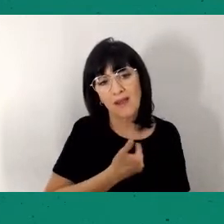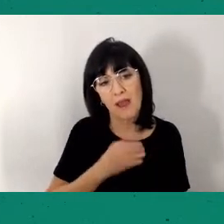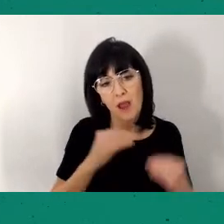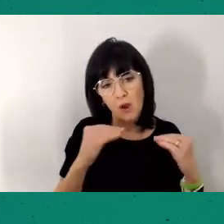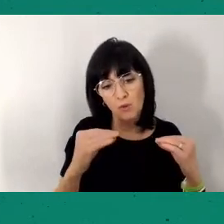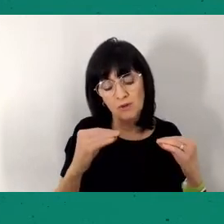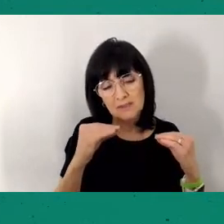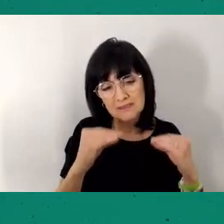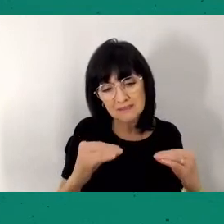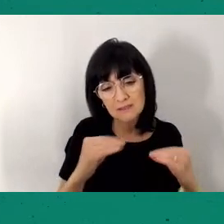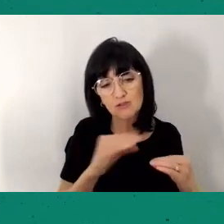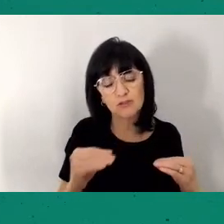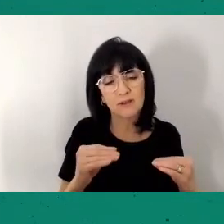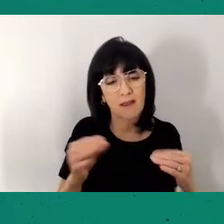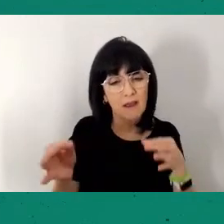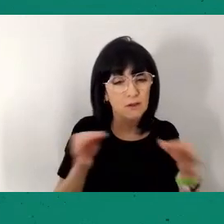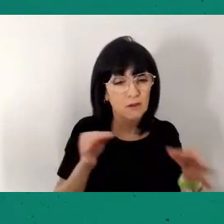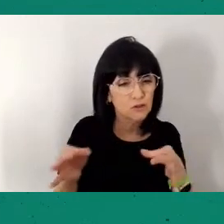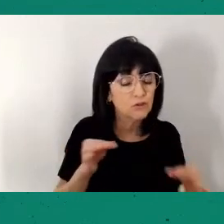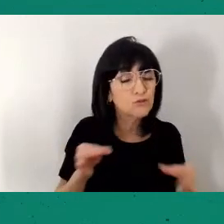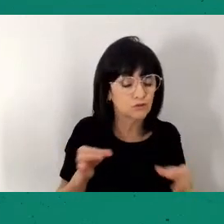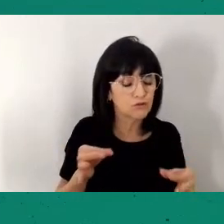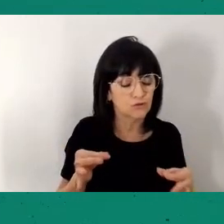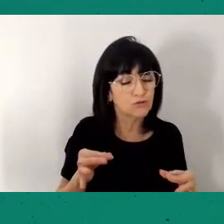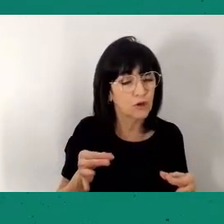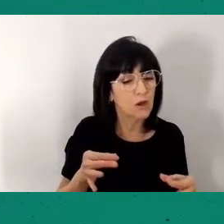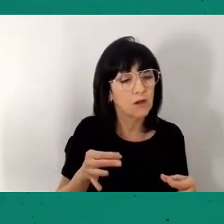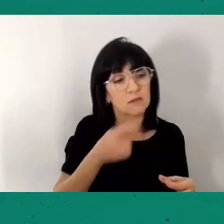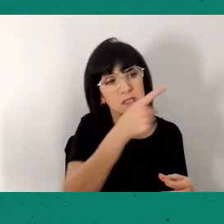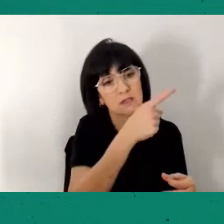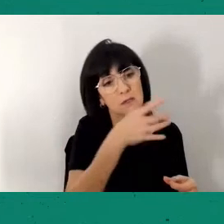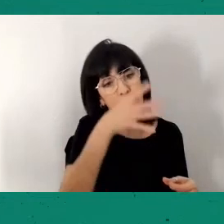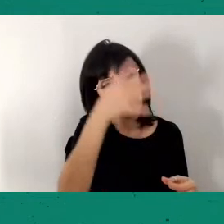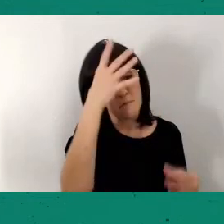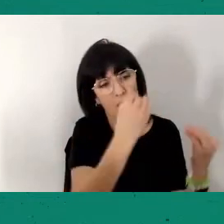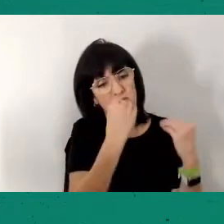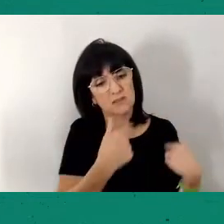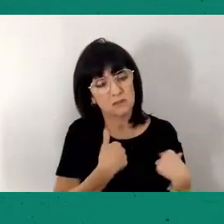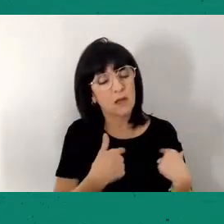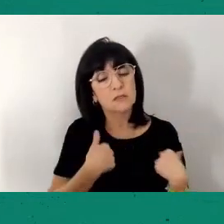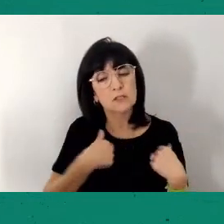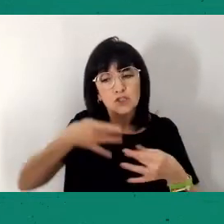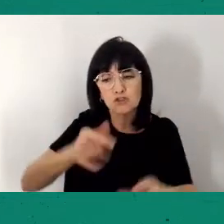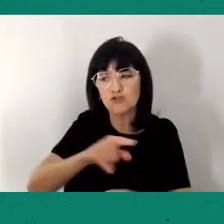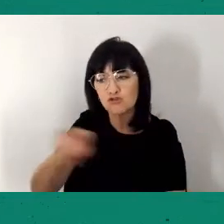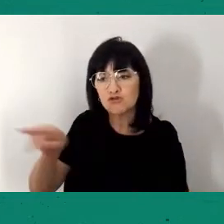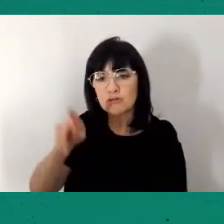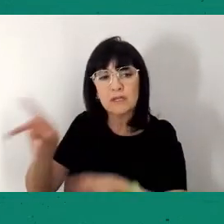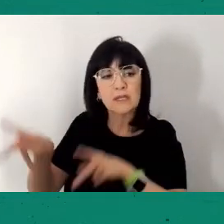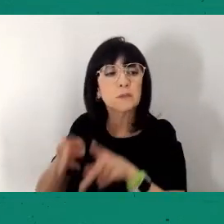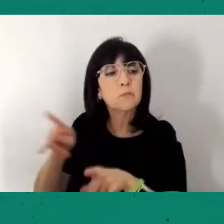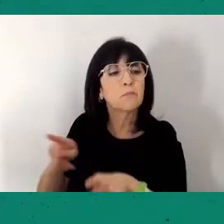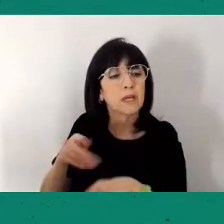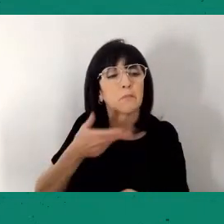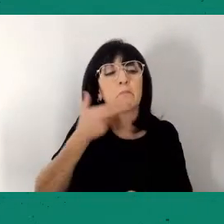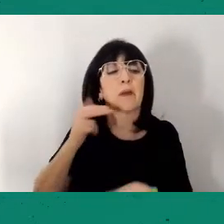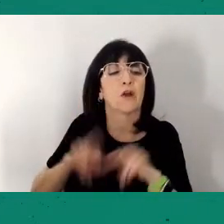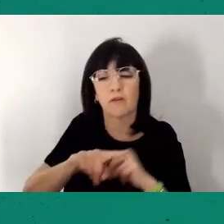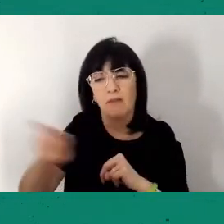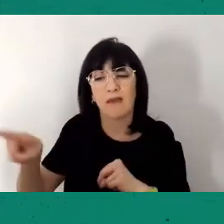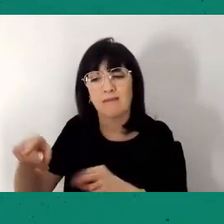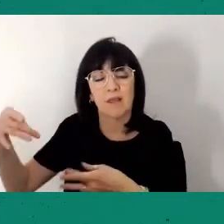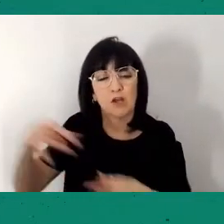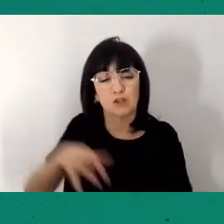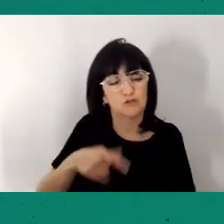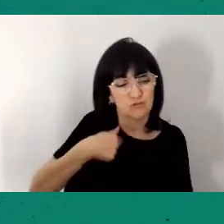treat people better than they treated us. And that, fighting, you can fight with